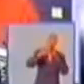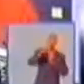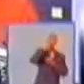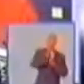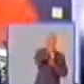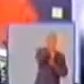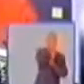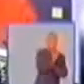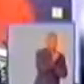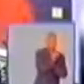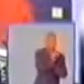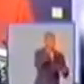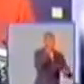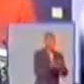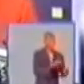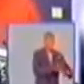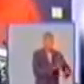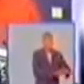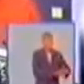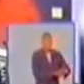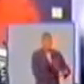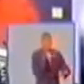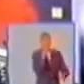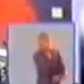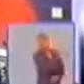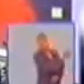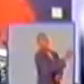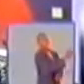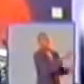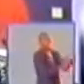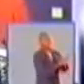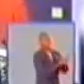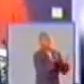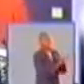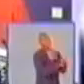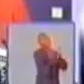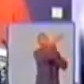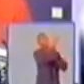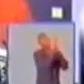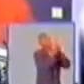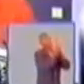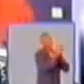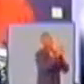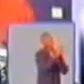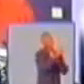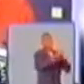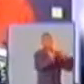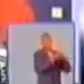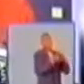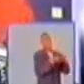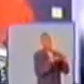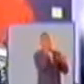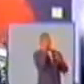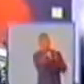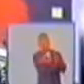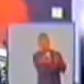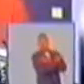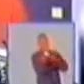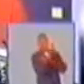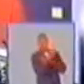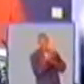defiled food on my altar. But you say, in what way have we defied you? By saying the table of the Lord is